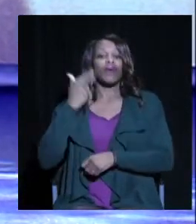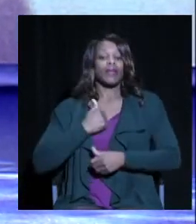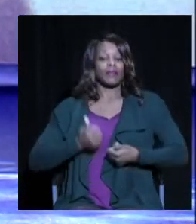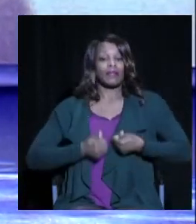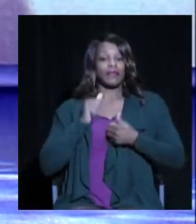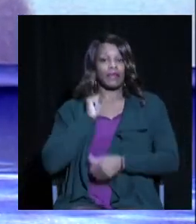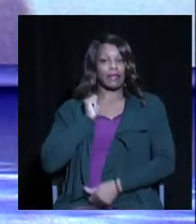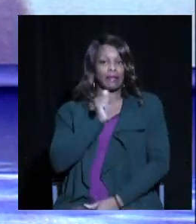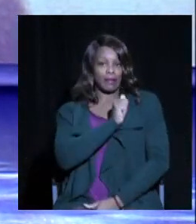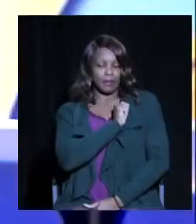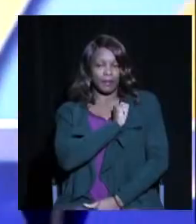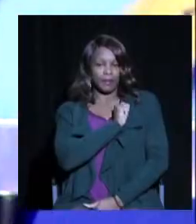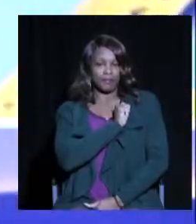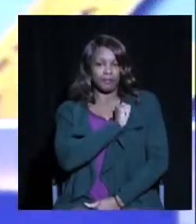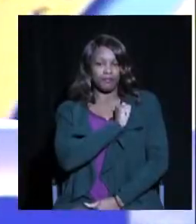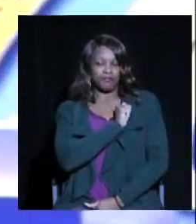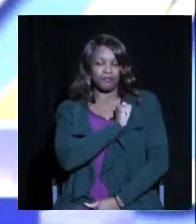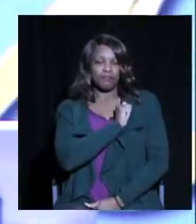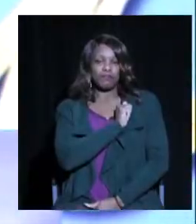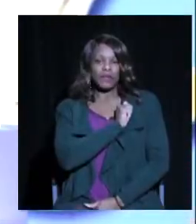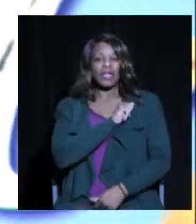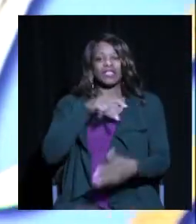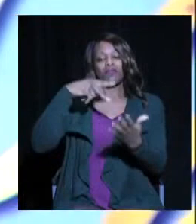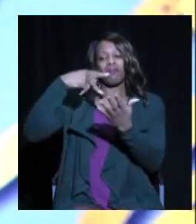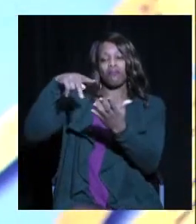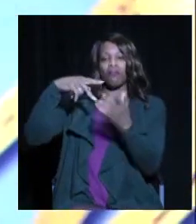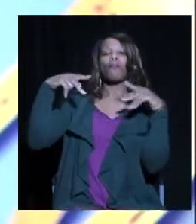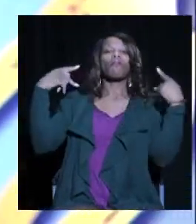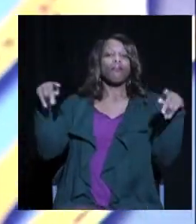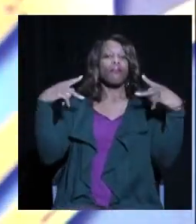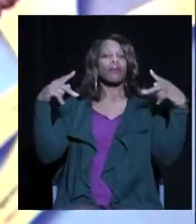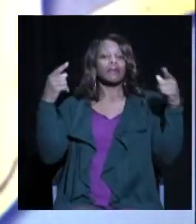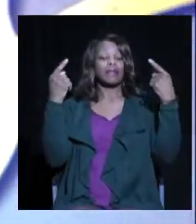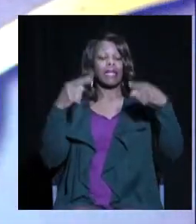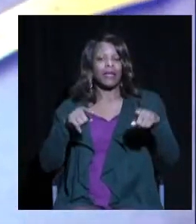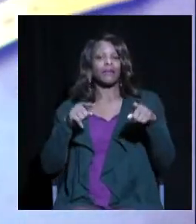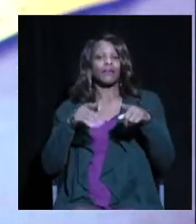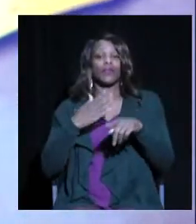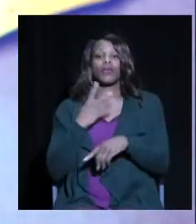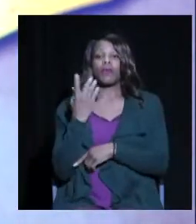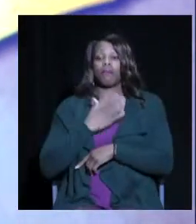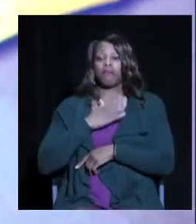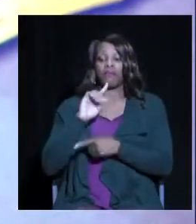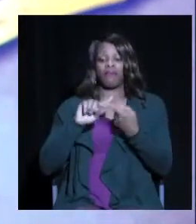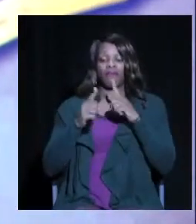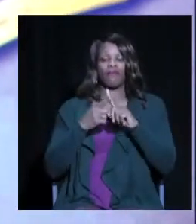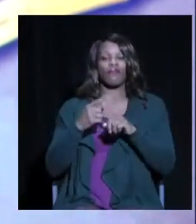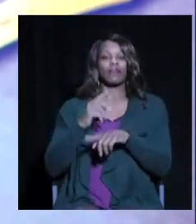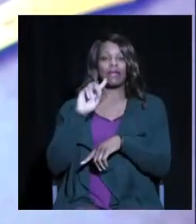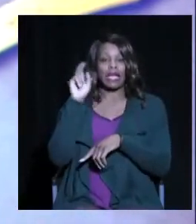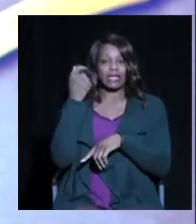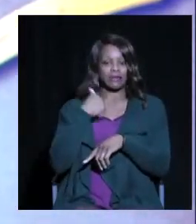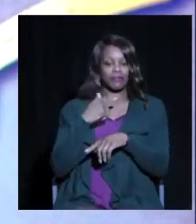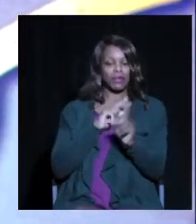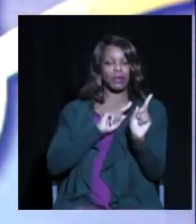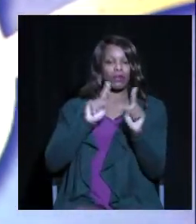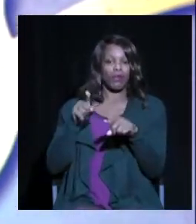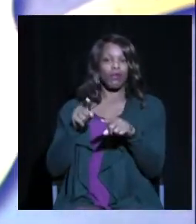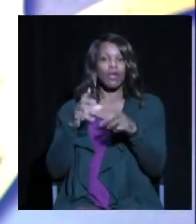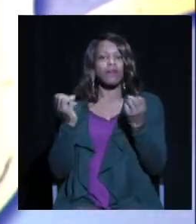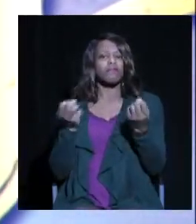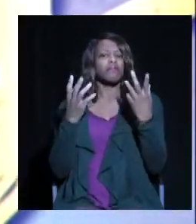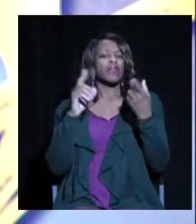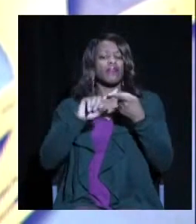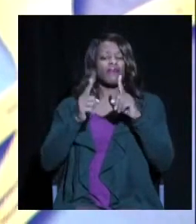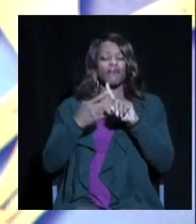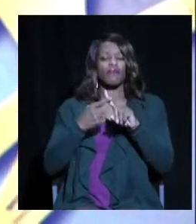Atlanta, there was a party that was going on, and one of my friends had invited me to. A lot of friends was in town, and